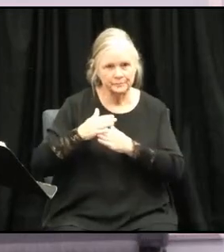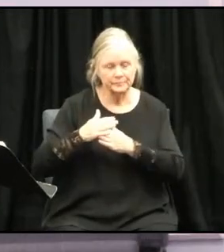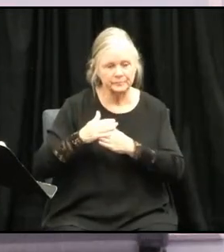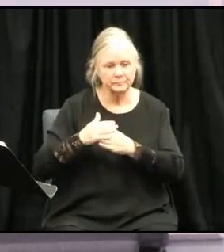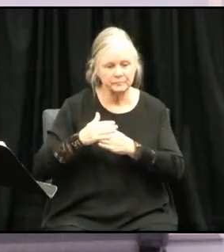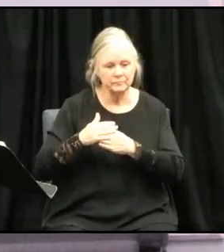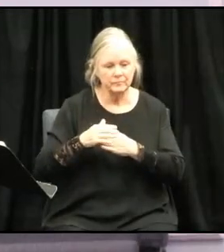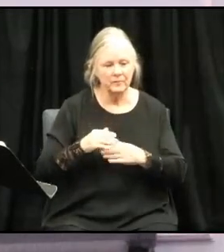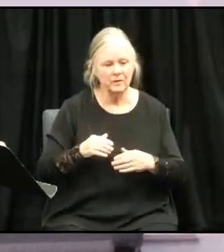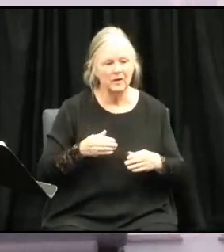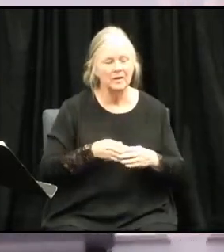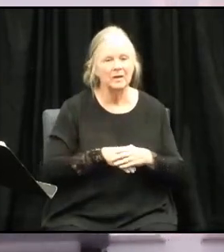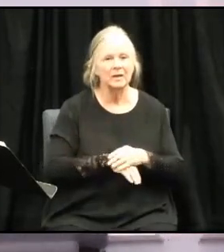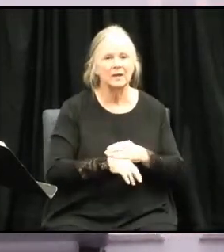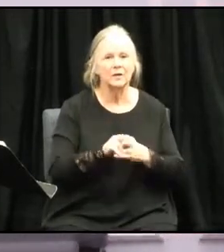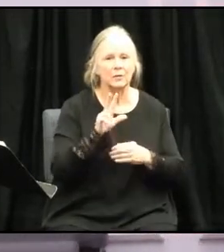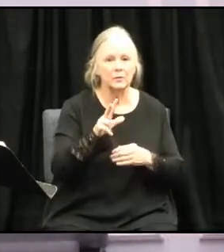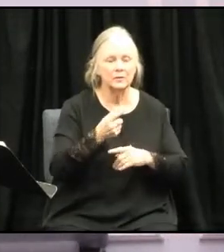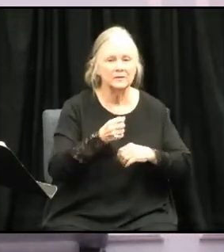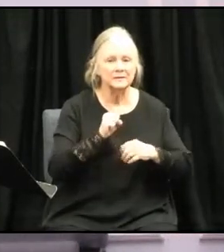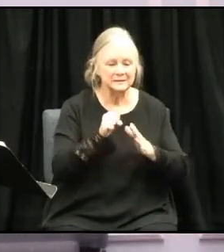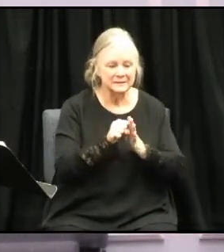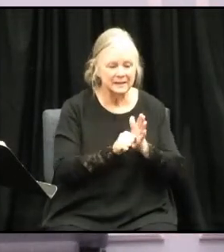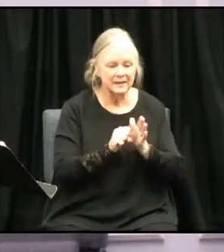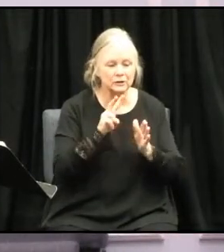two countries, five great churches total.